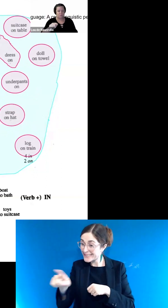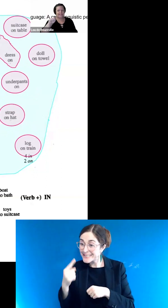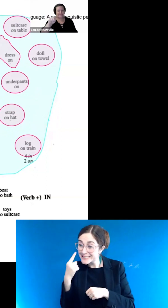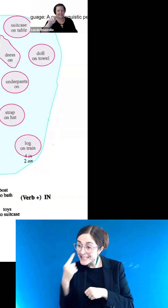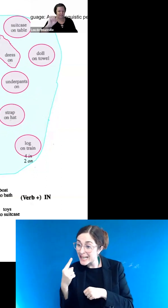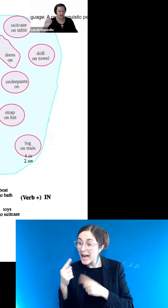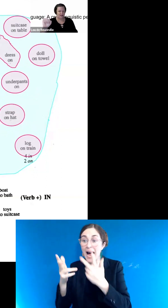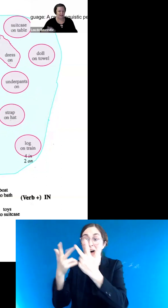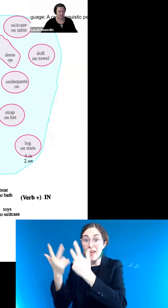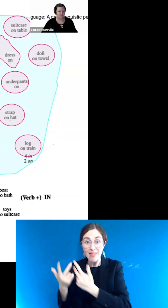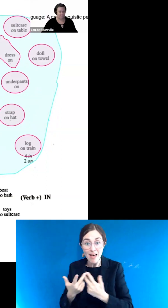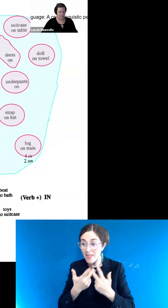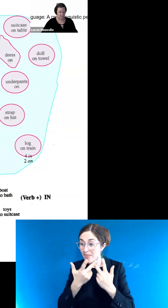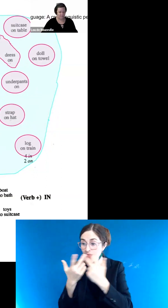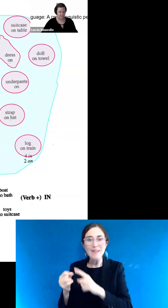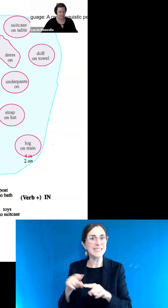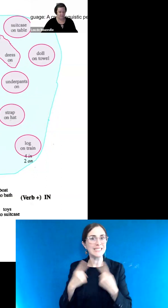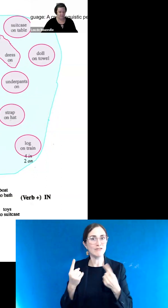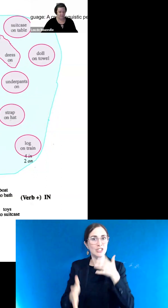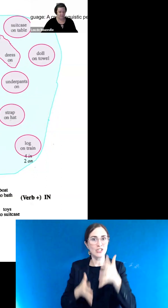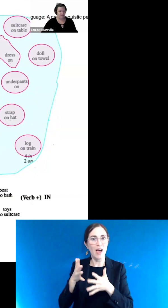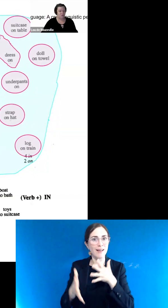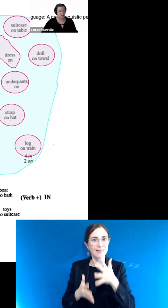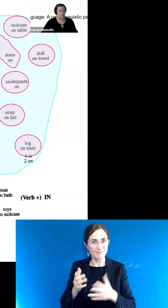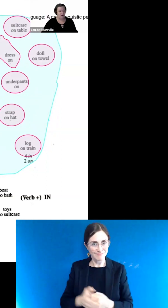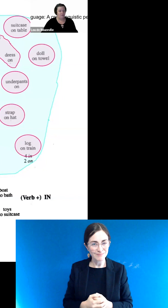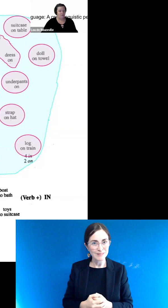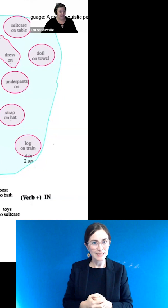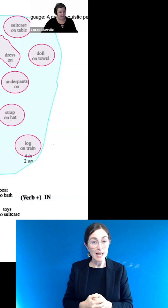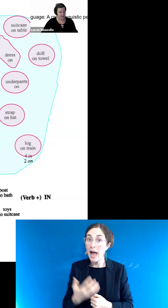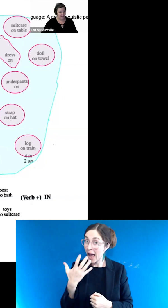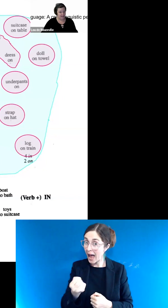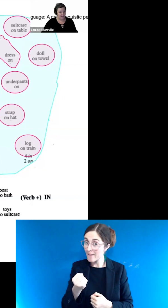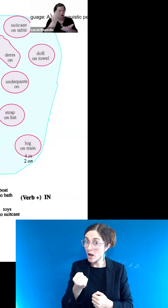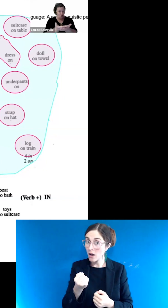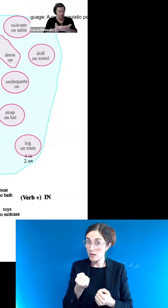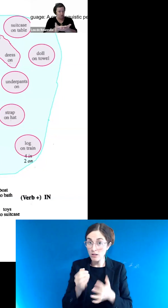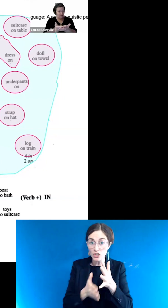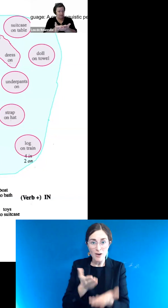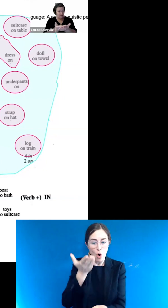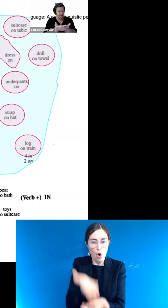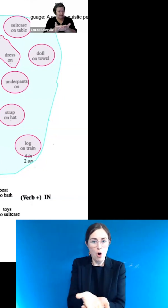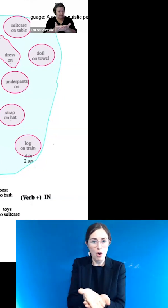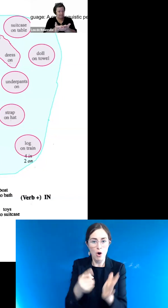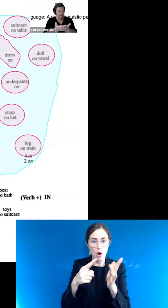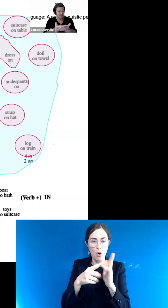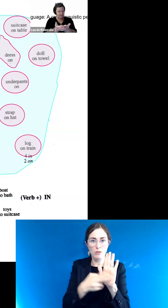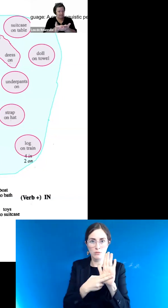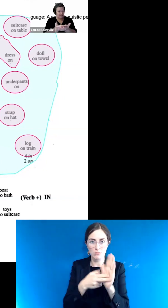you would use a different sign for every one of them. So while there is a sign on in